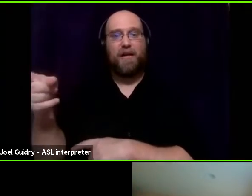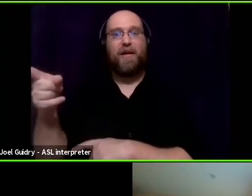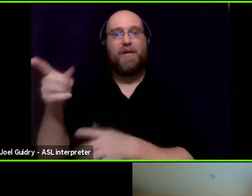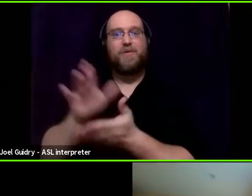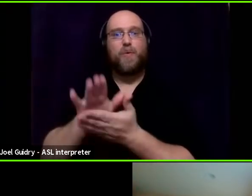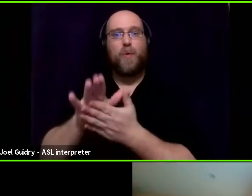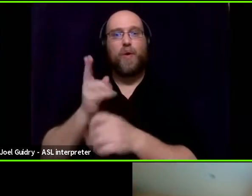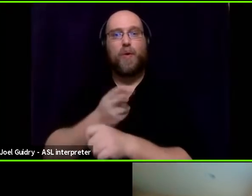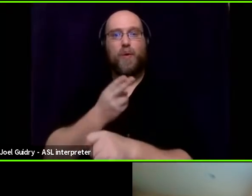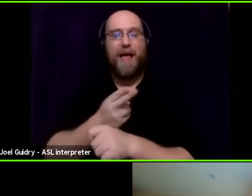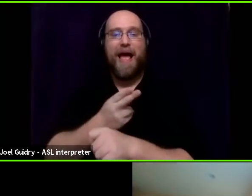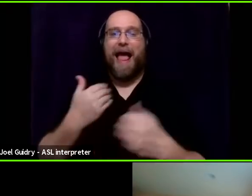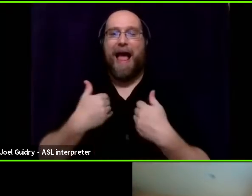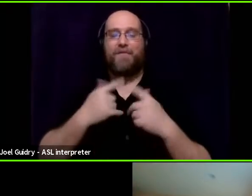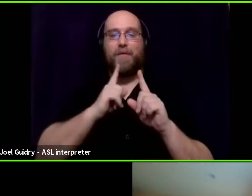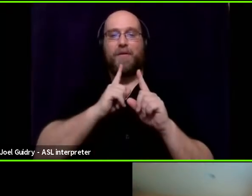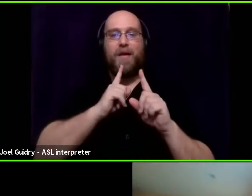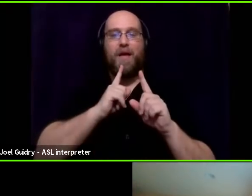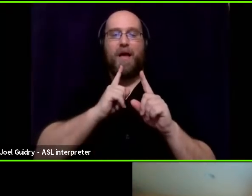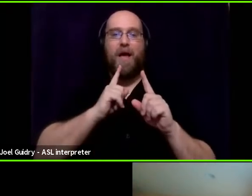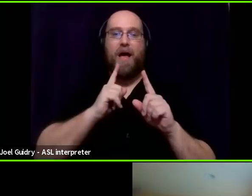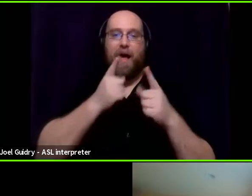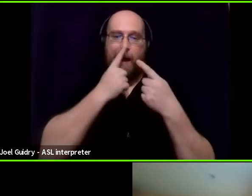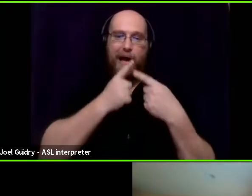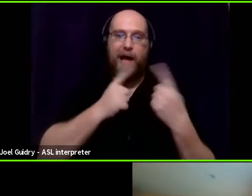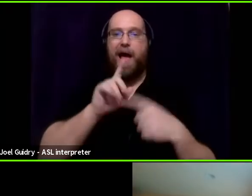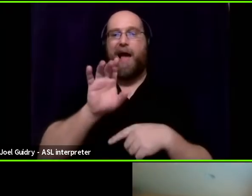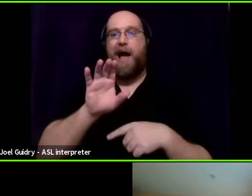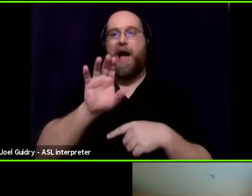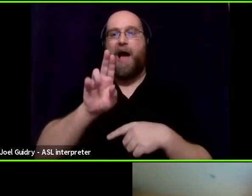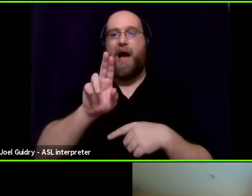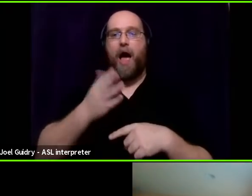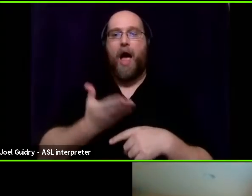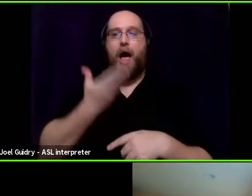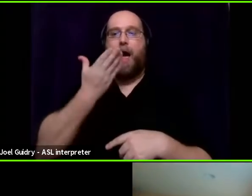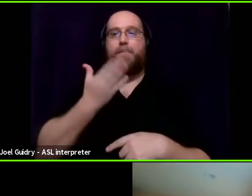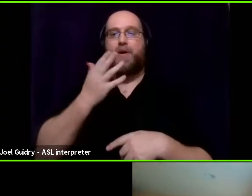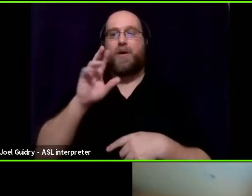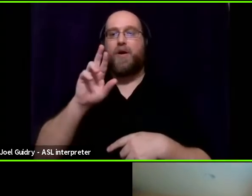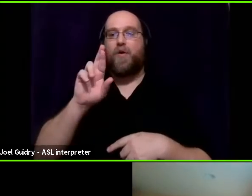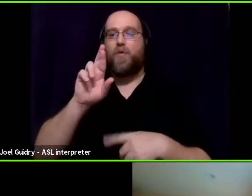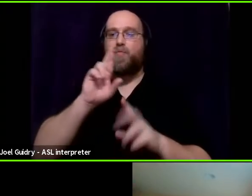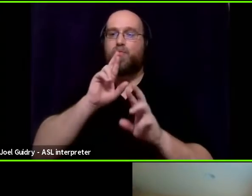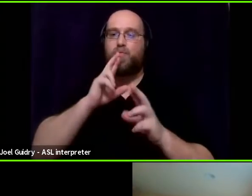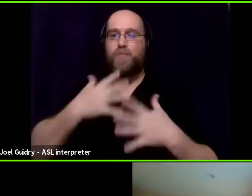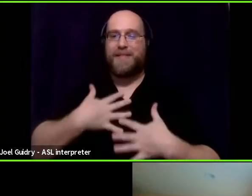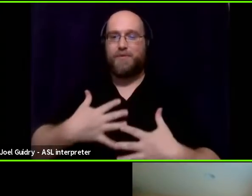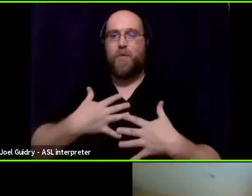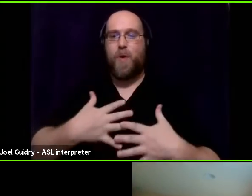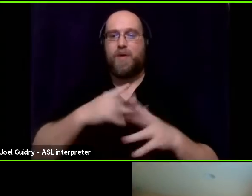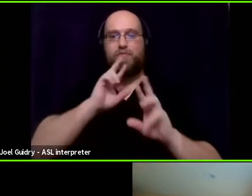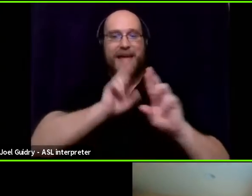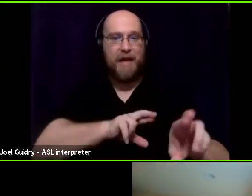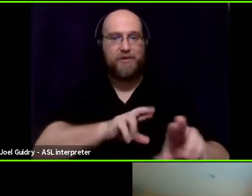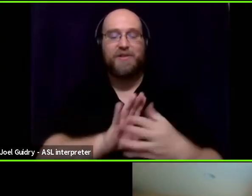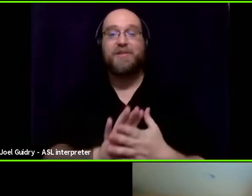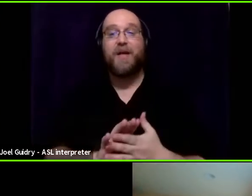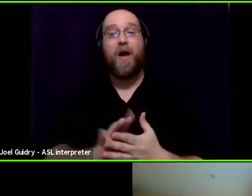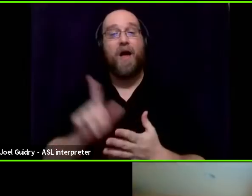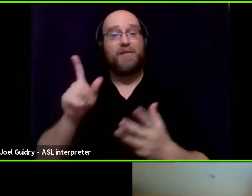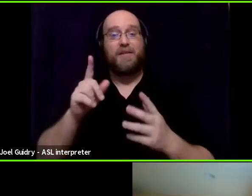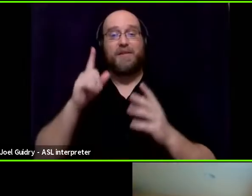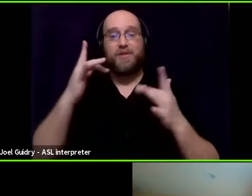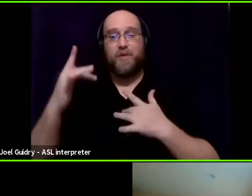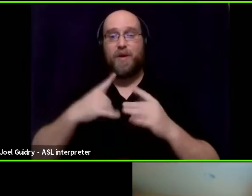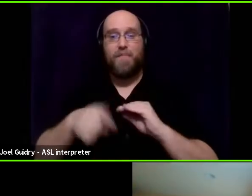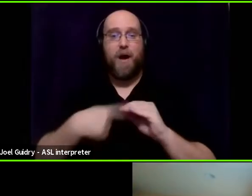respiratory reactions. So he's concerned about students and staff with asthma or other sensitivities. Ben says his district is